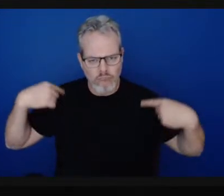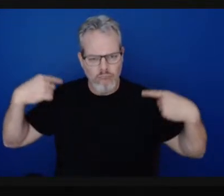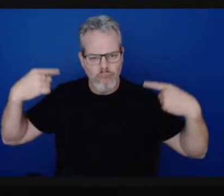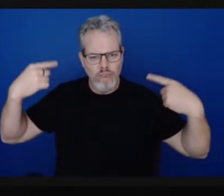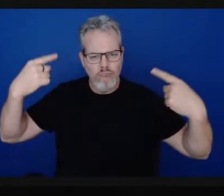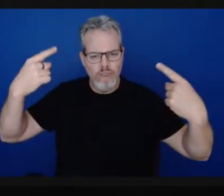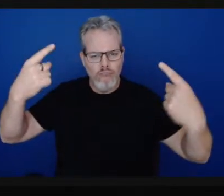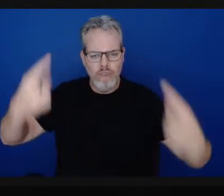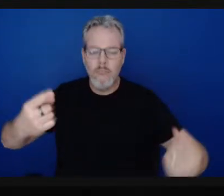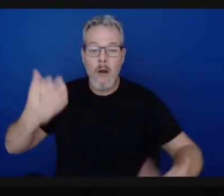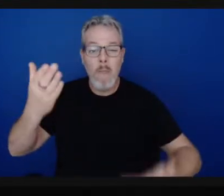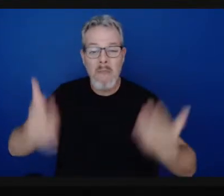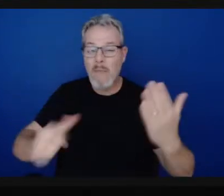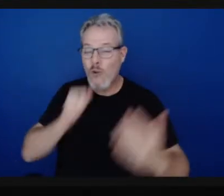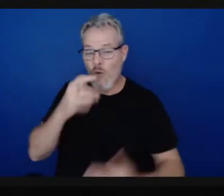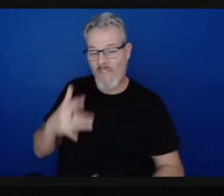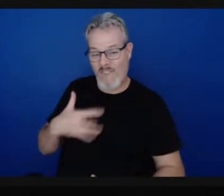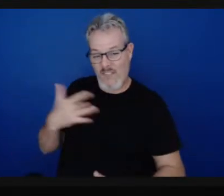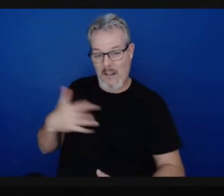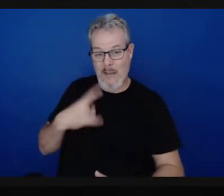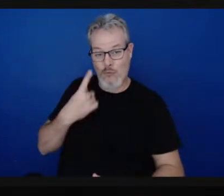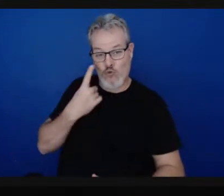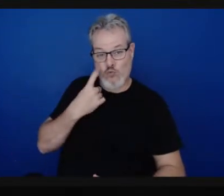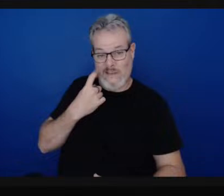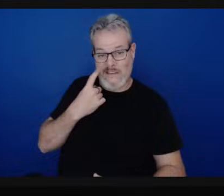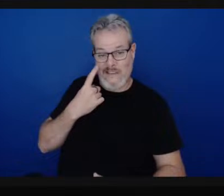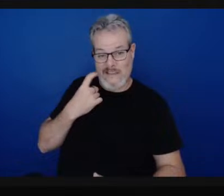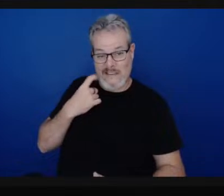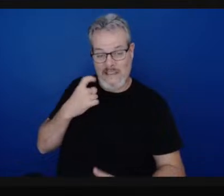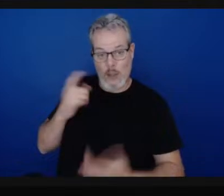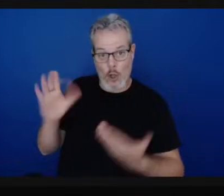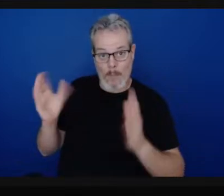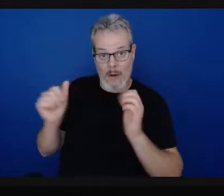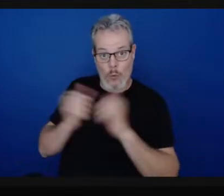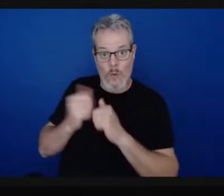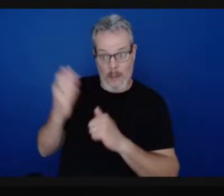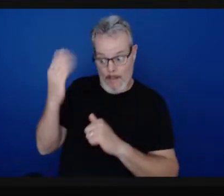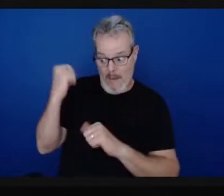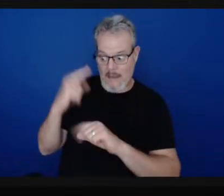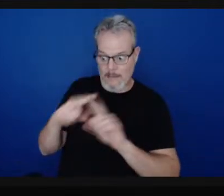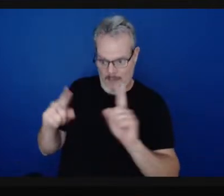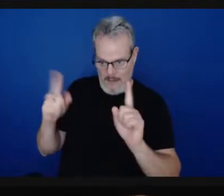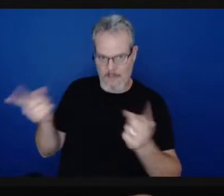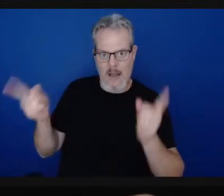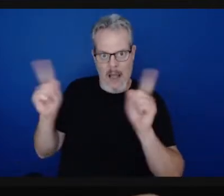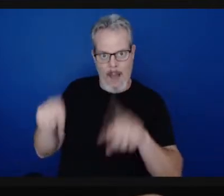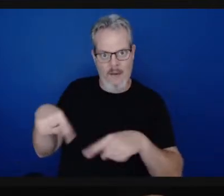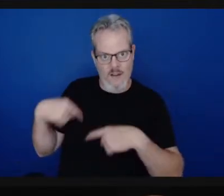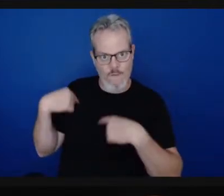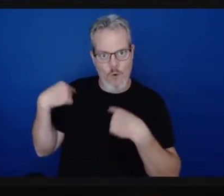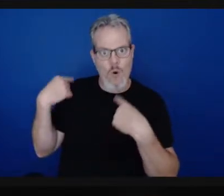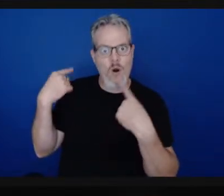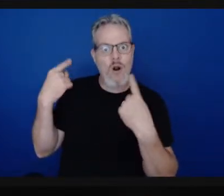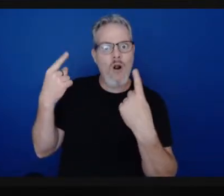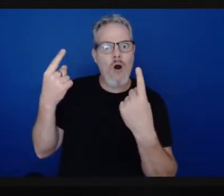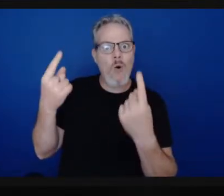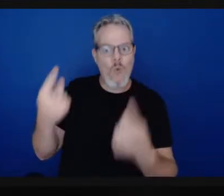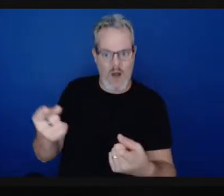feel them as much recently as they occurred in the past, but they have been happening for a while. So just to